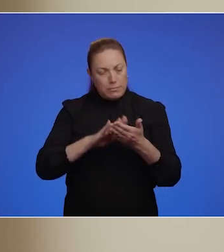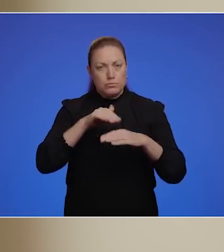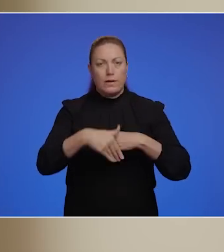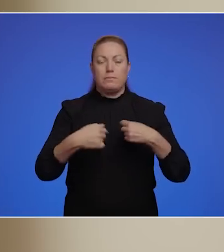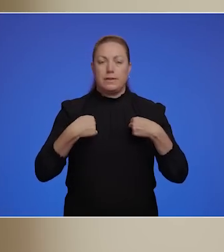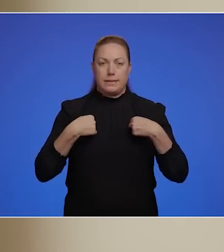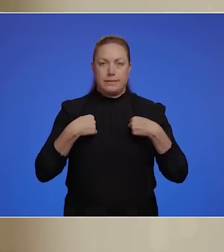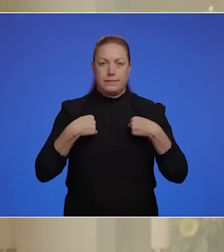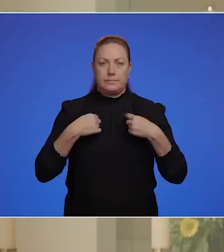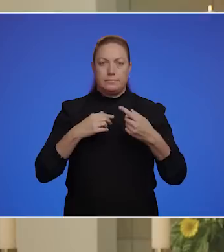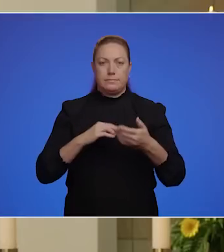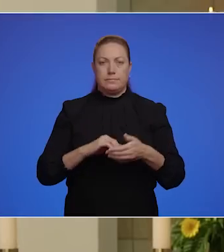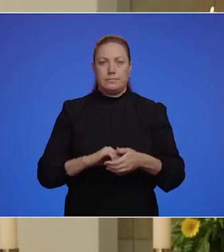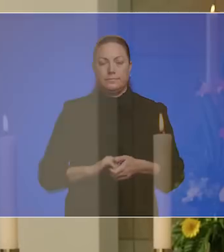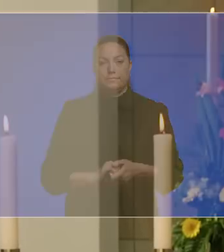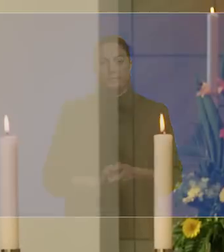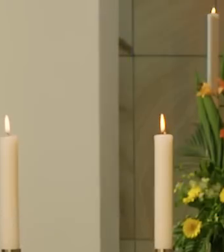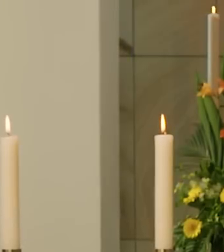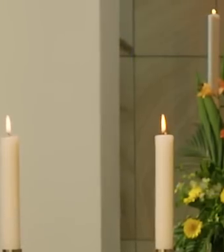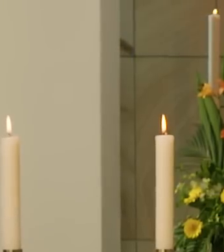memory of me."